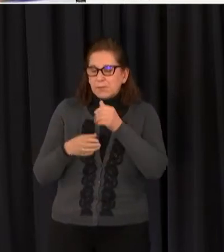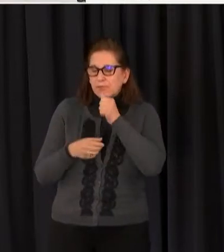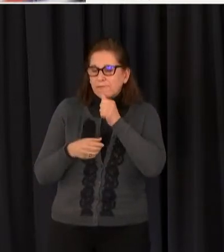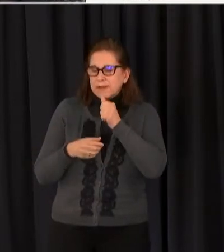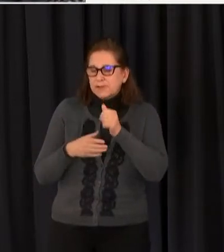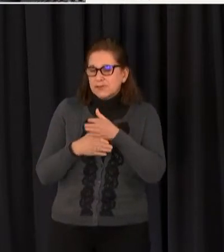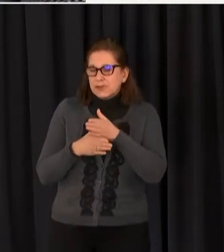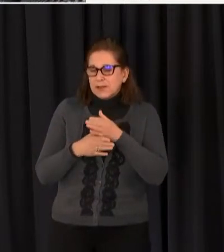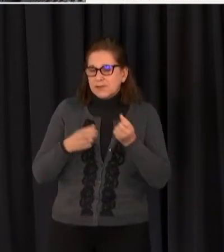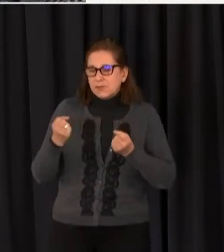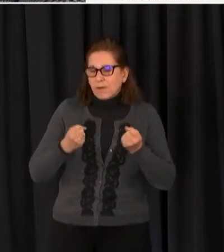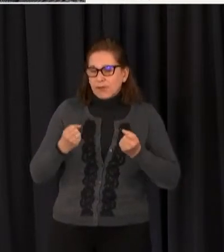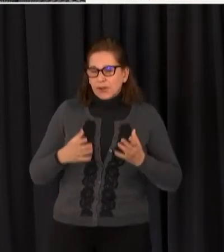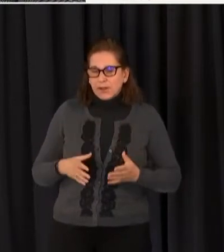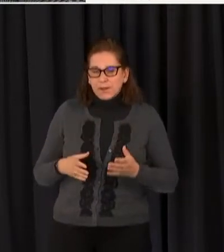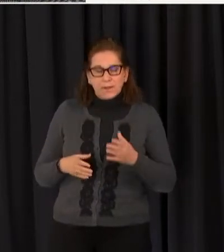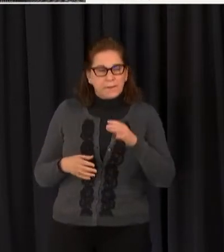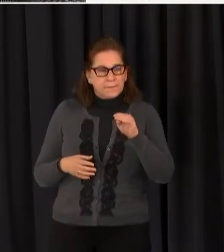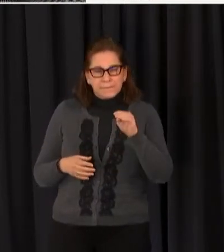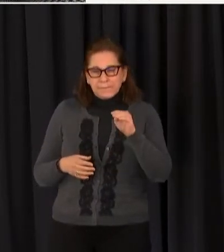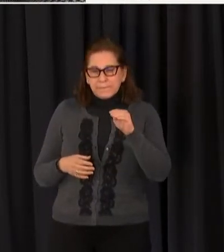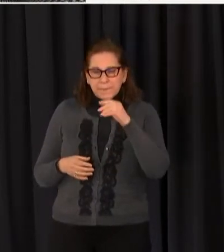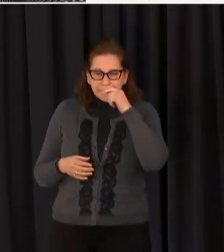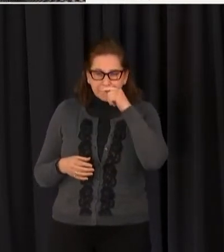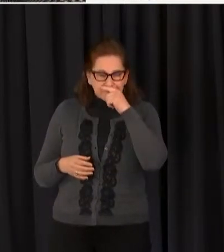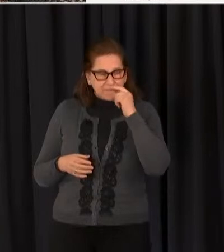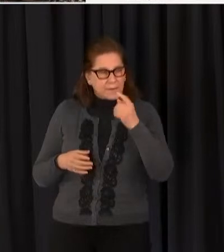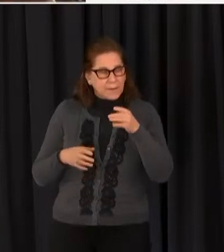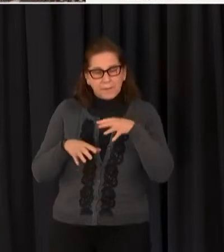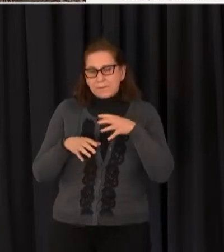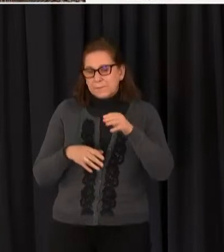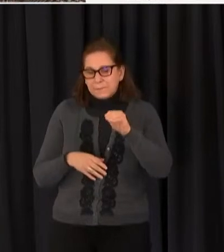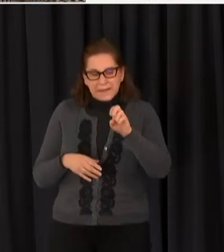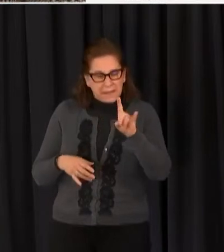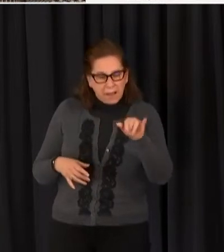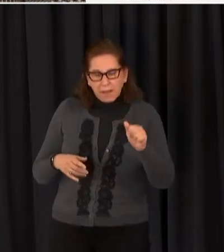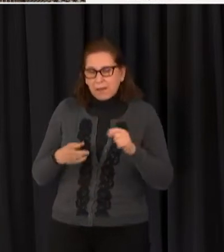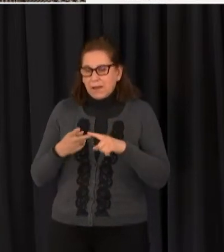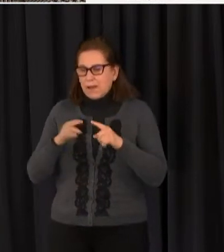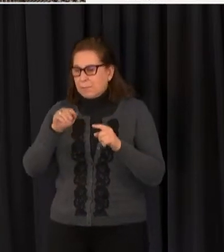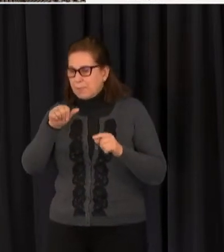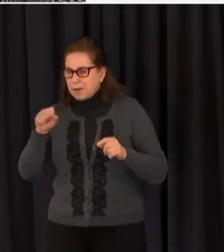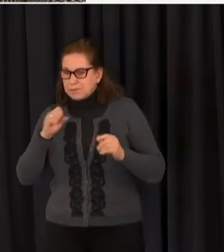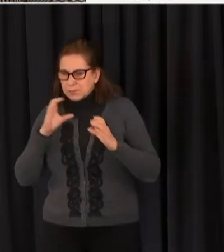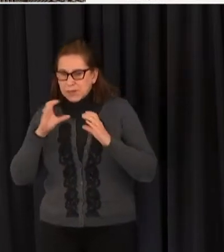communications essential employees. And finally, on the week of April 12th,